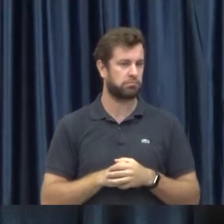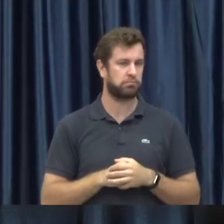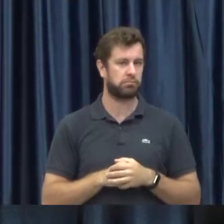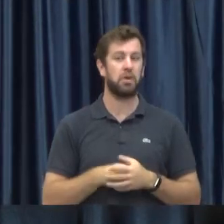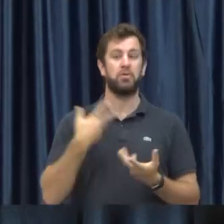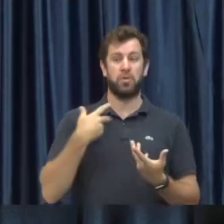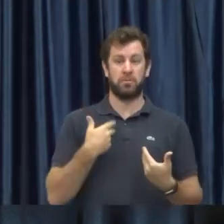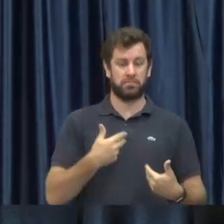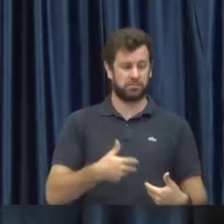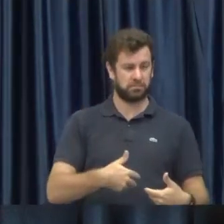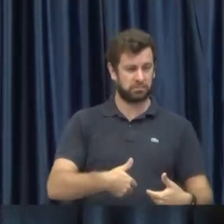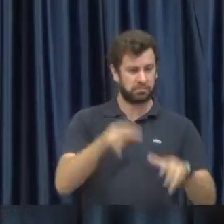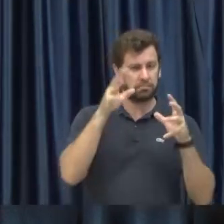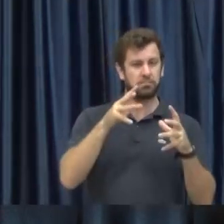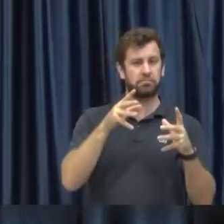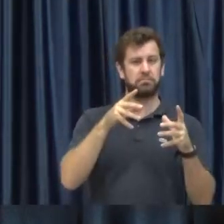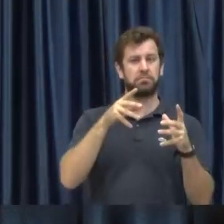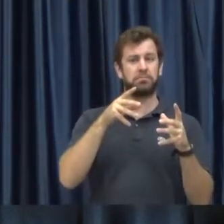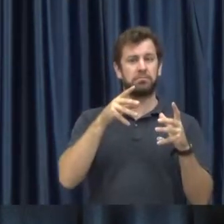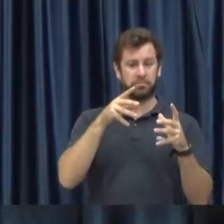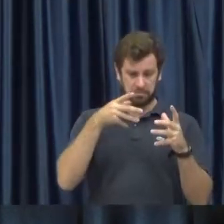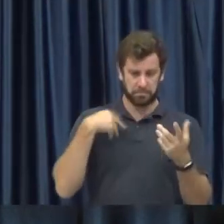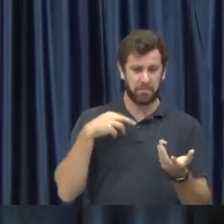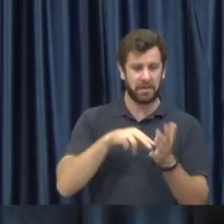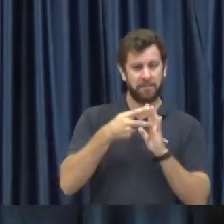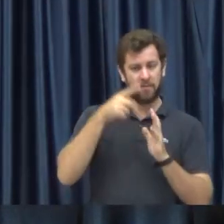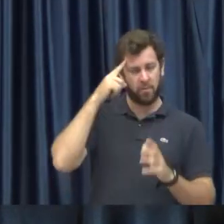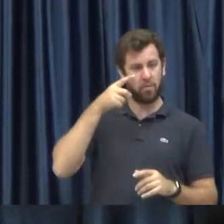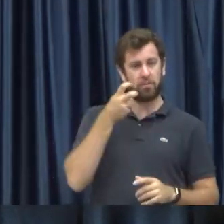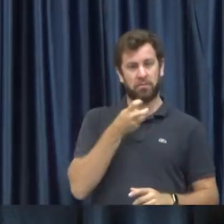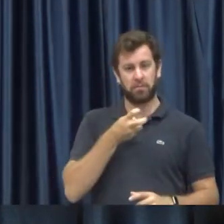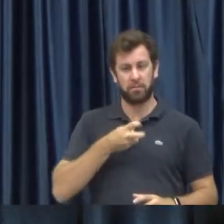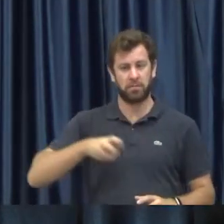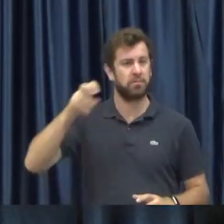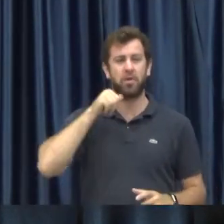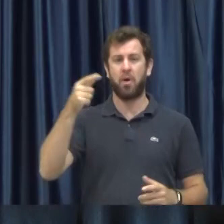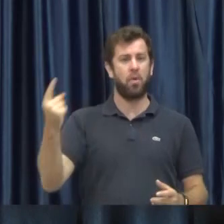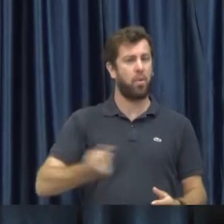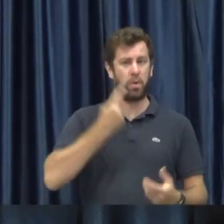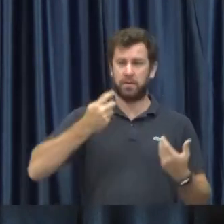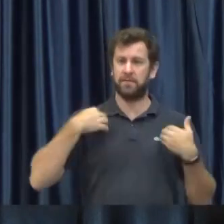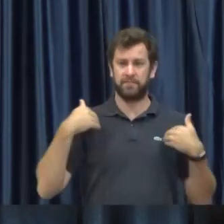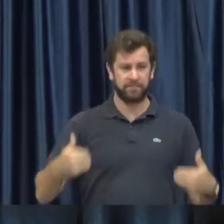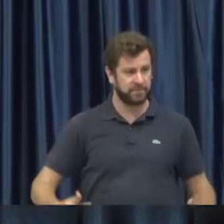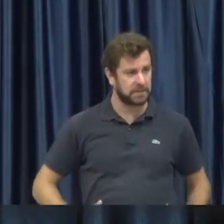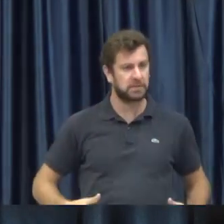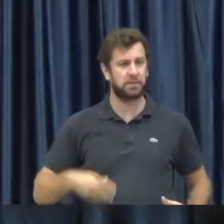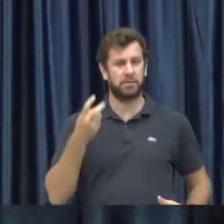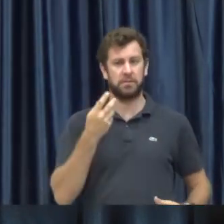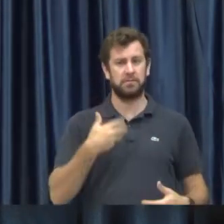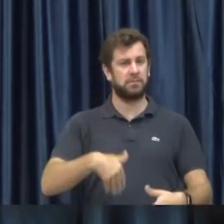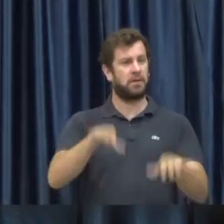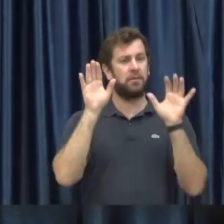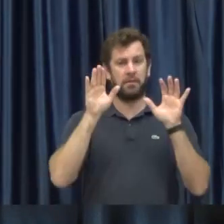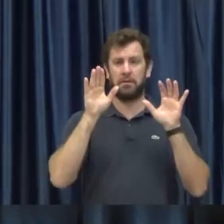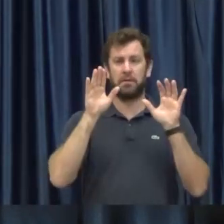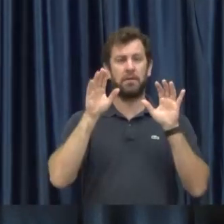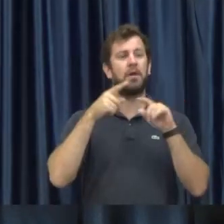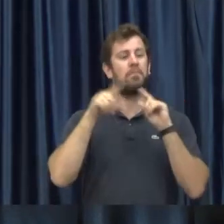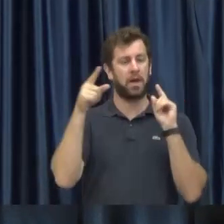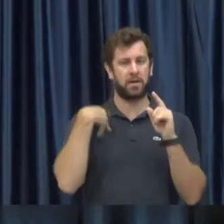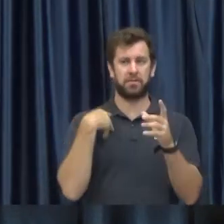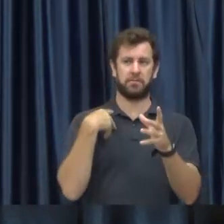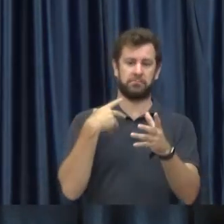the pilgrimage is not just the physical sacrifices, but the essence is the